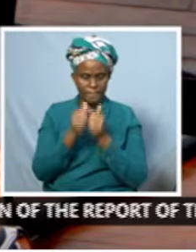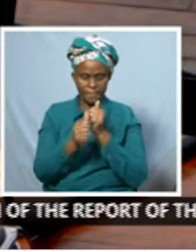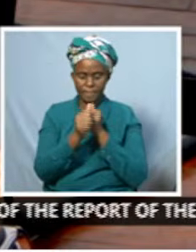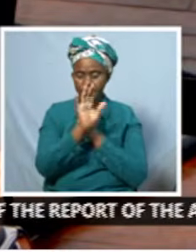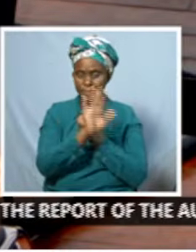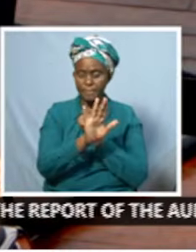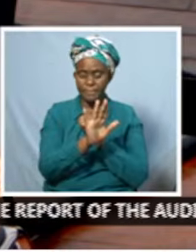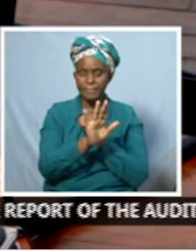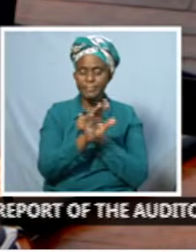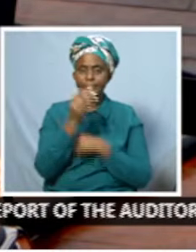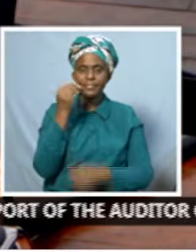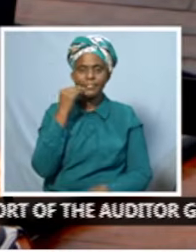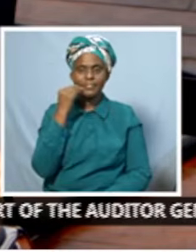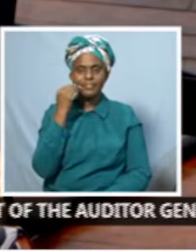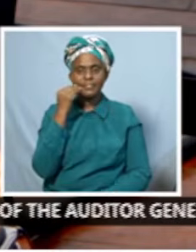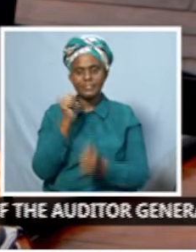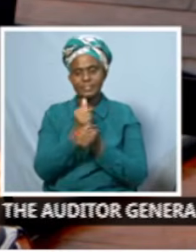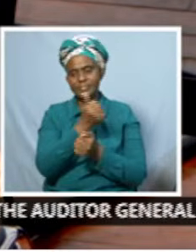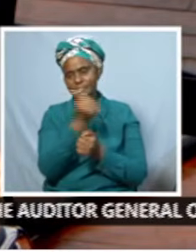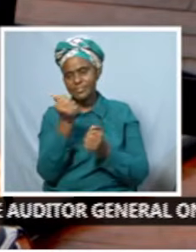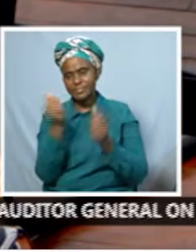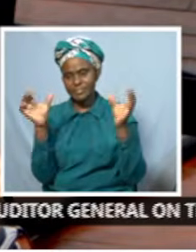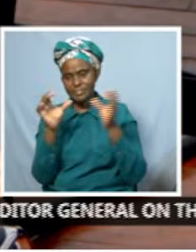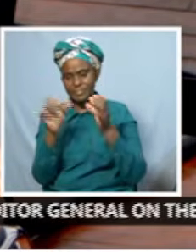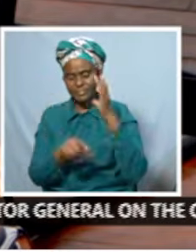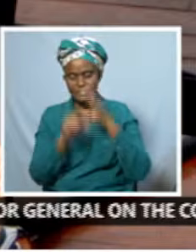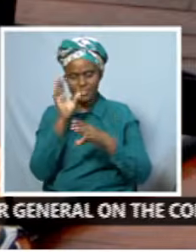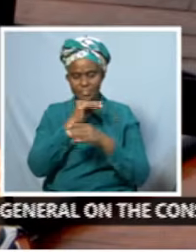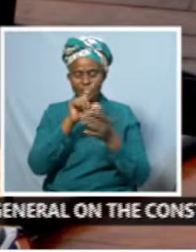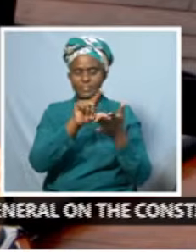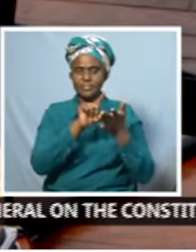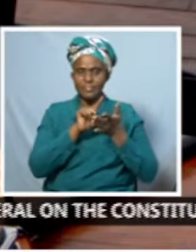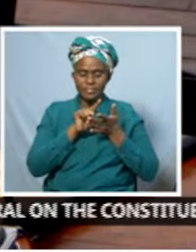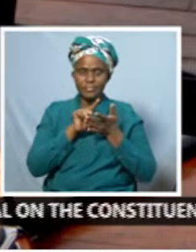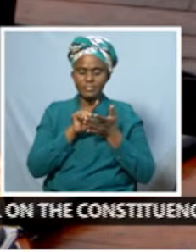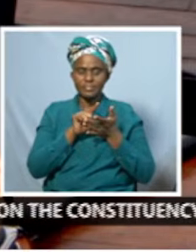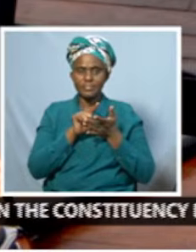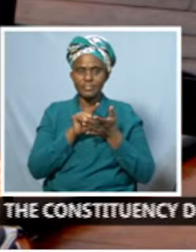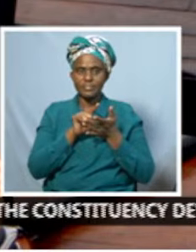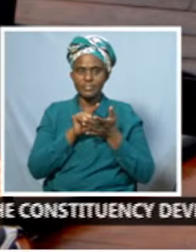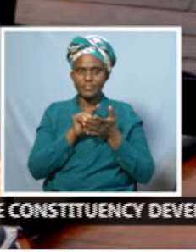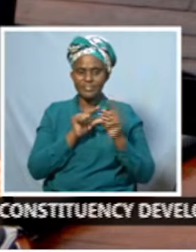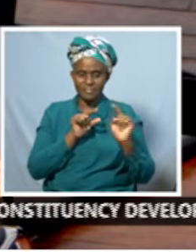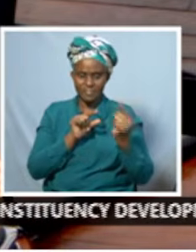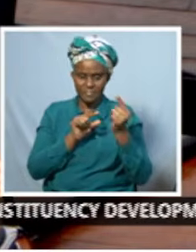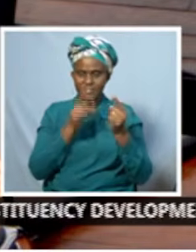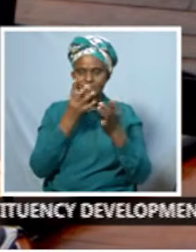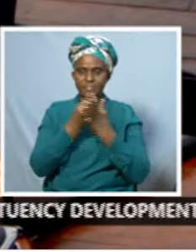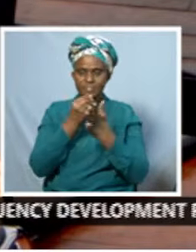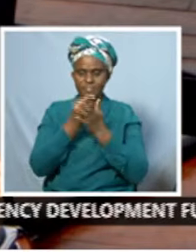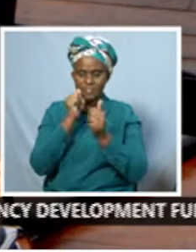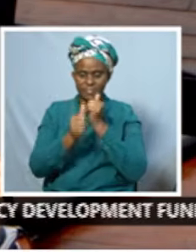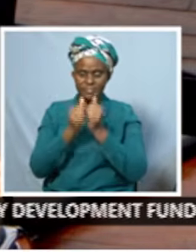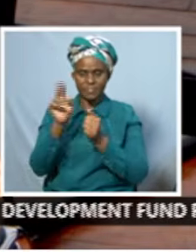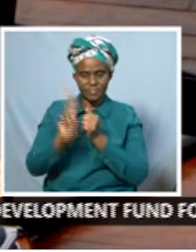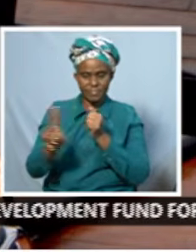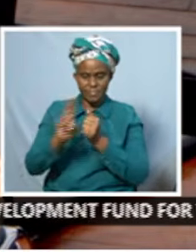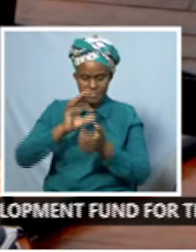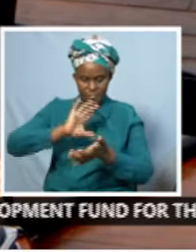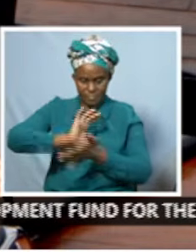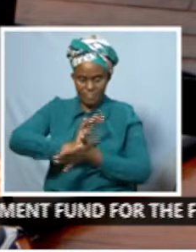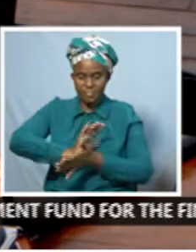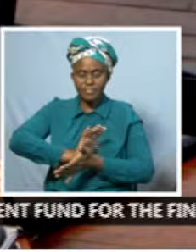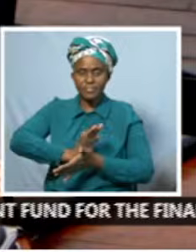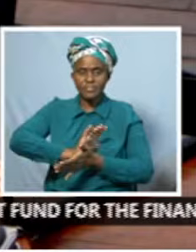that with other councils, you find that the loans are the first funds that are utilized, and they